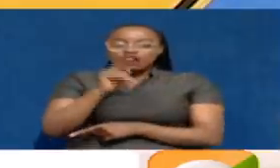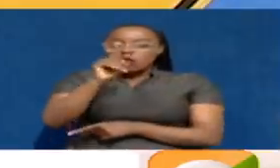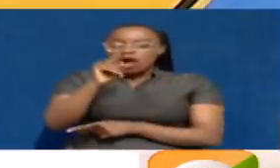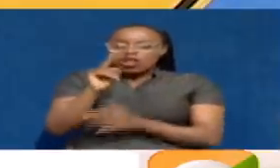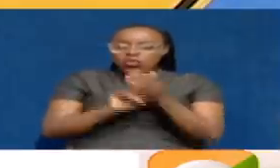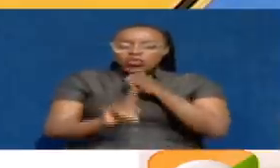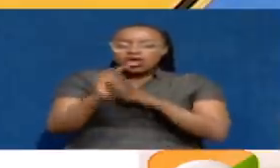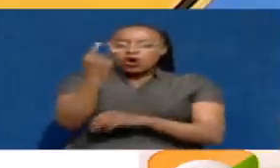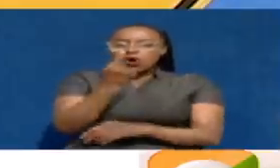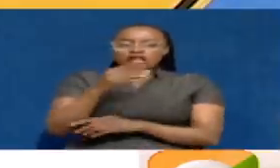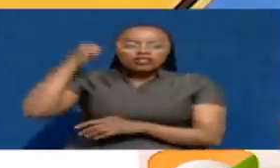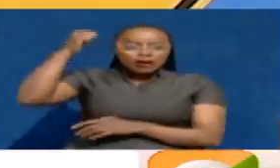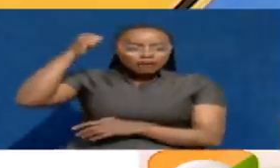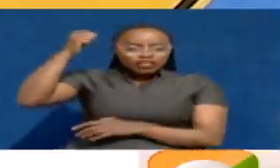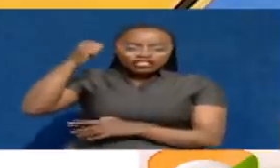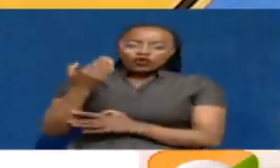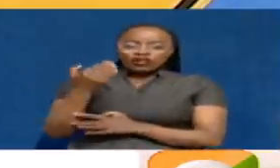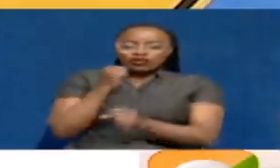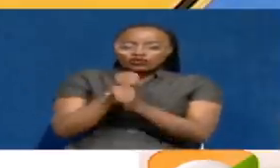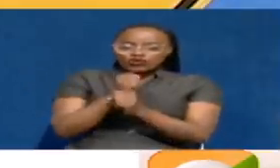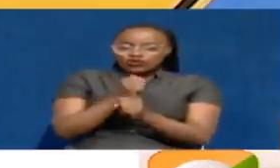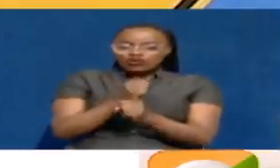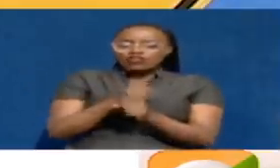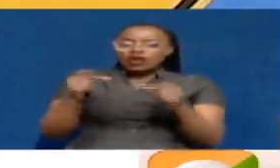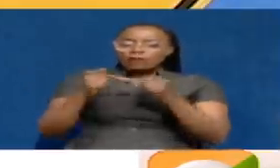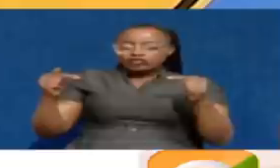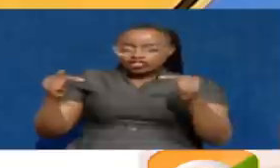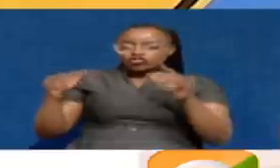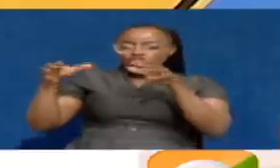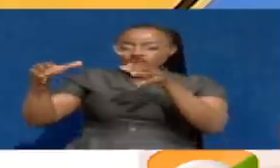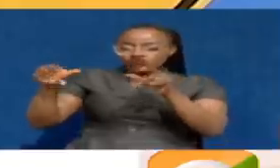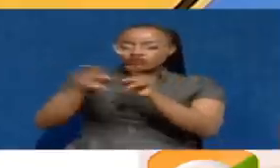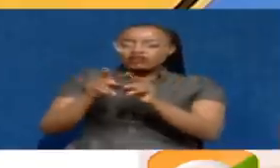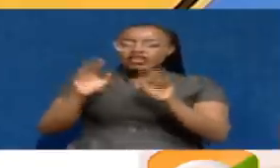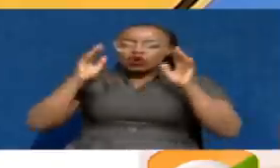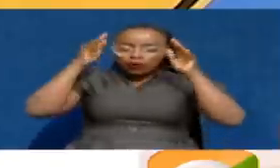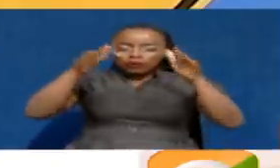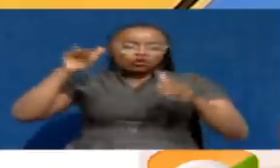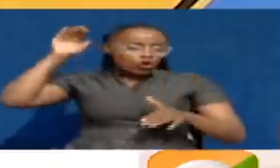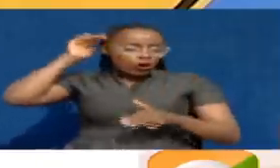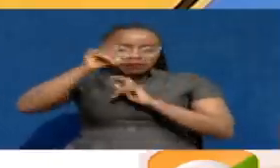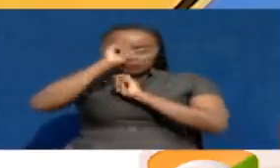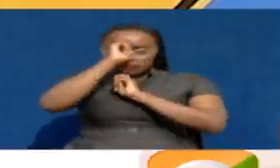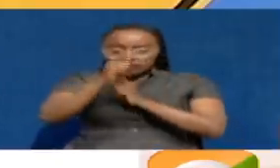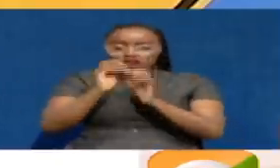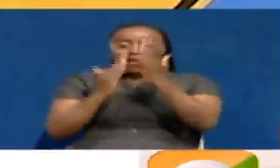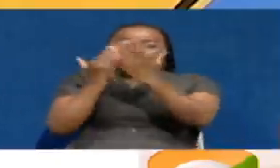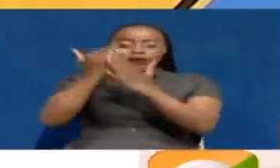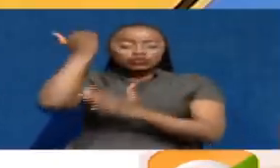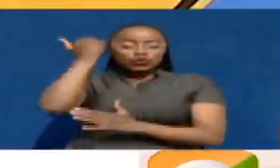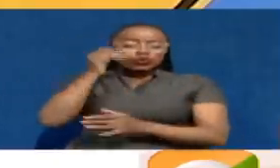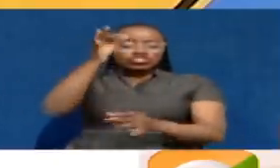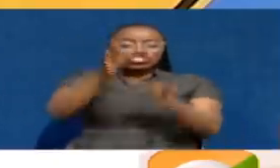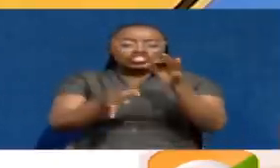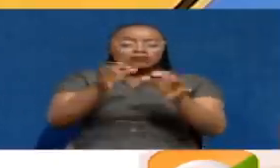bullet left in his political arsenal. The opposition chief also expressed commitment to obey and respect the appeals court